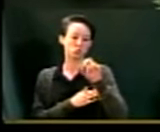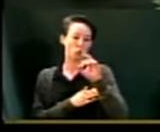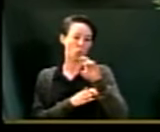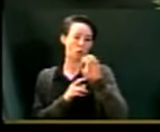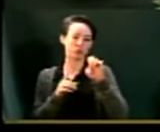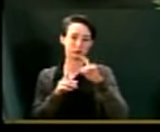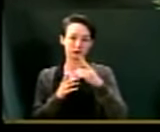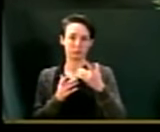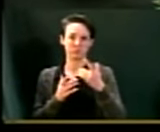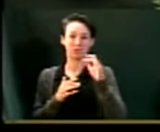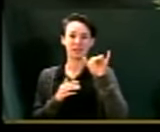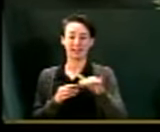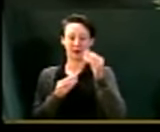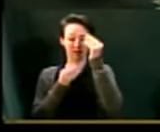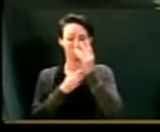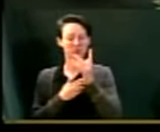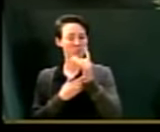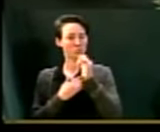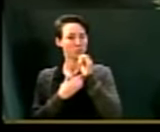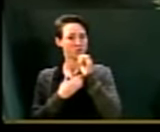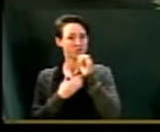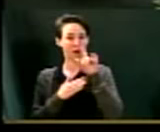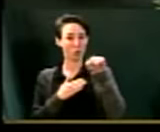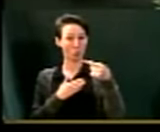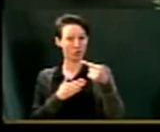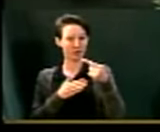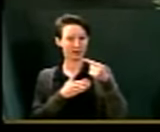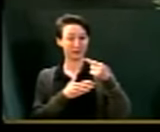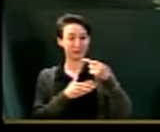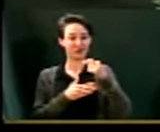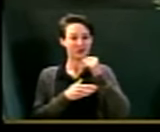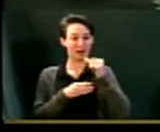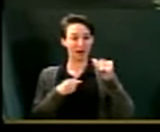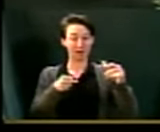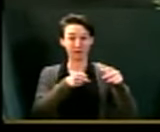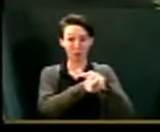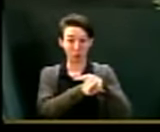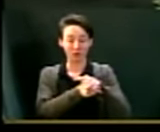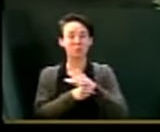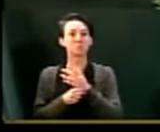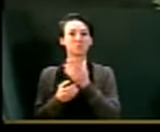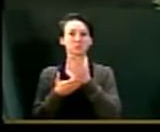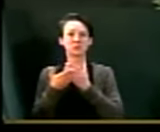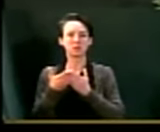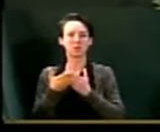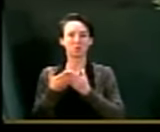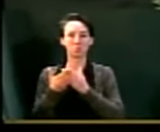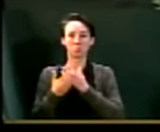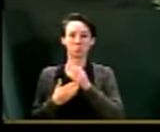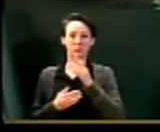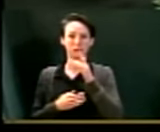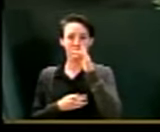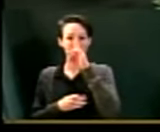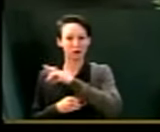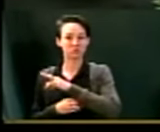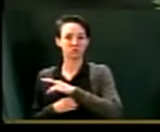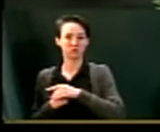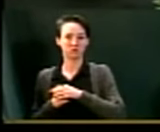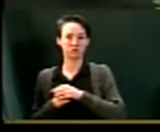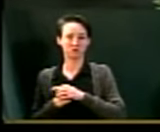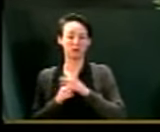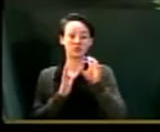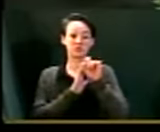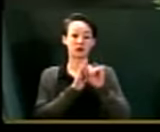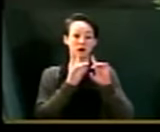only extraordinarily incomplete, but some of it was simply not true. Our State Department of Education has difficulty